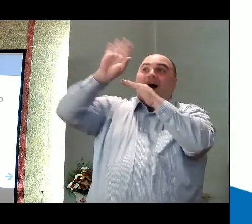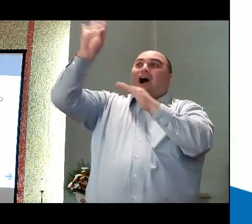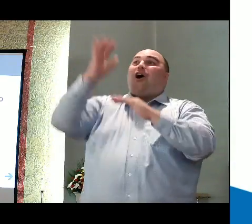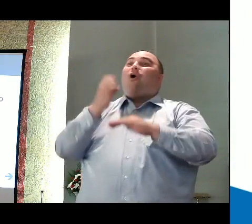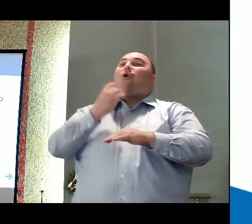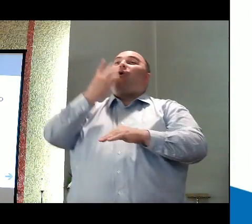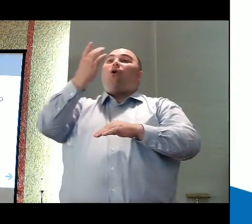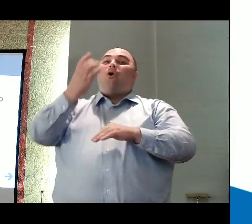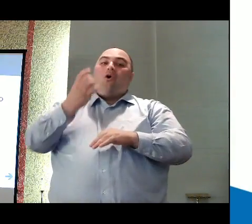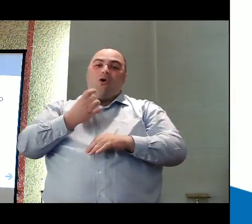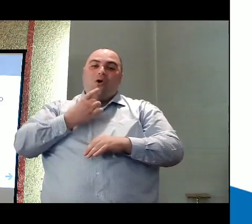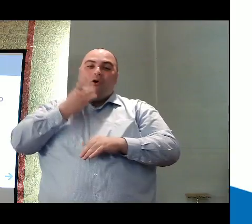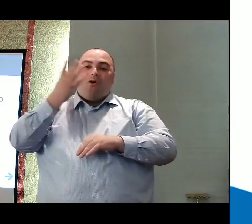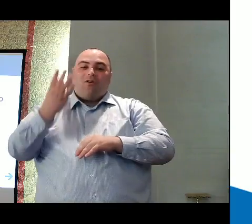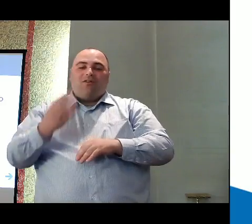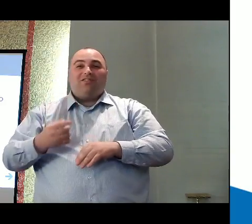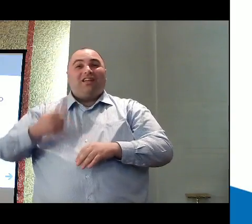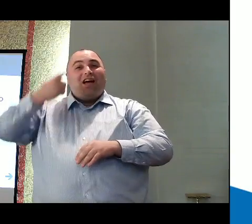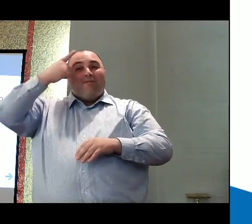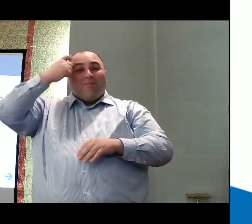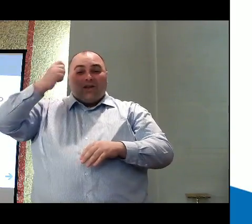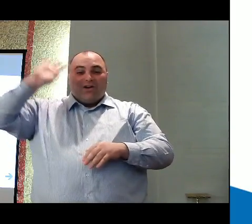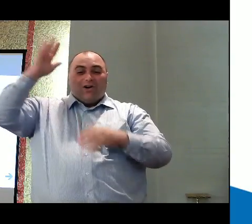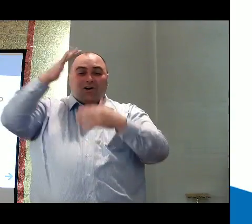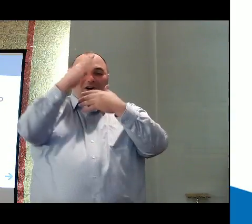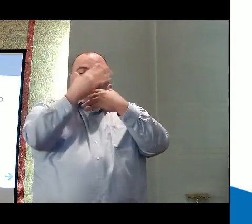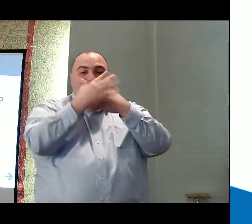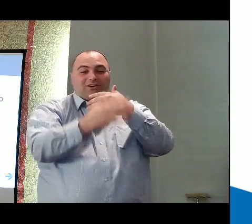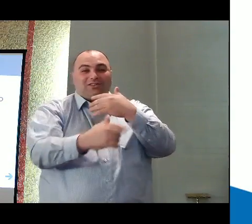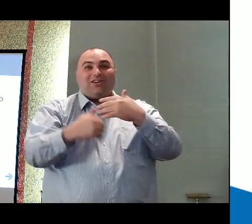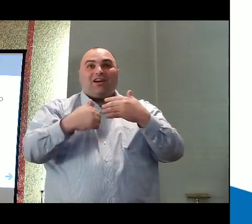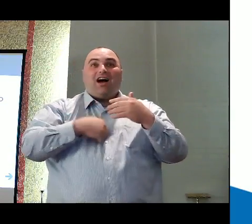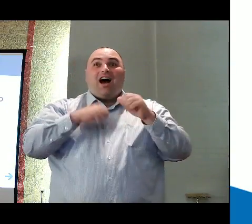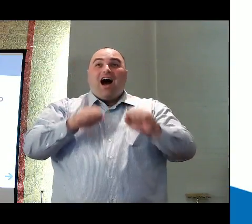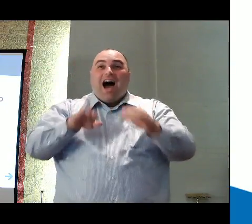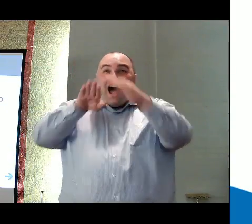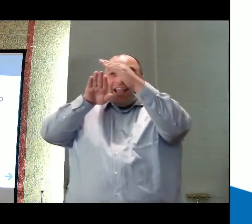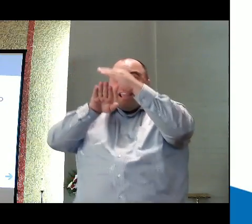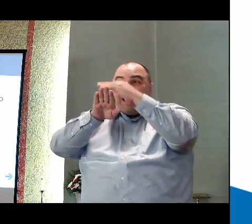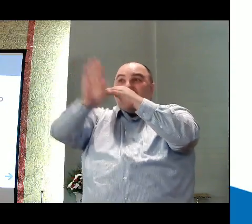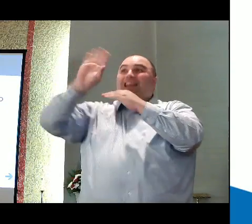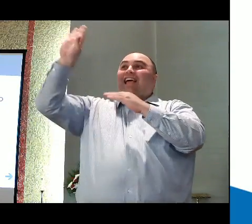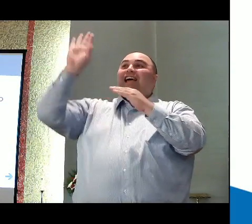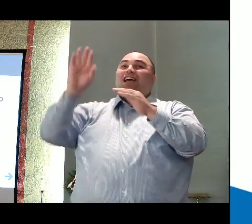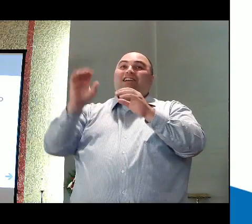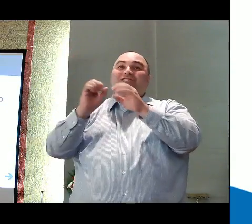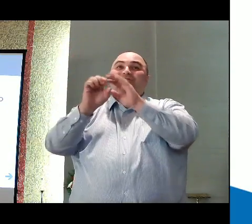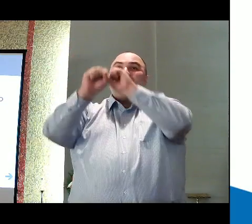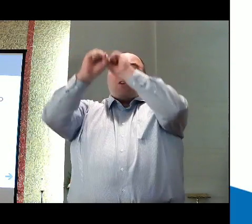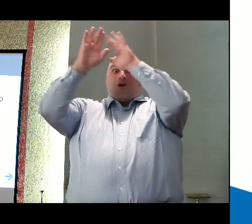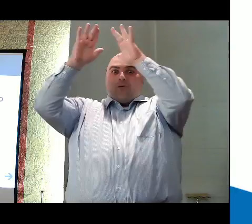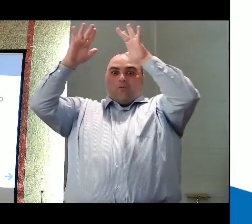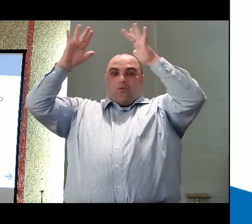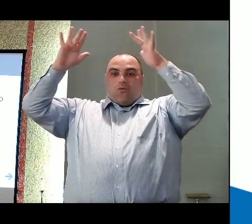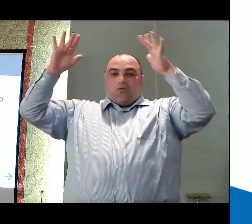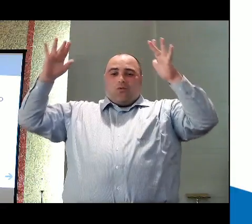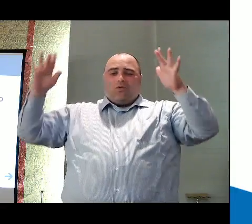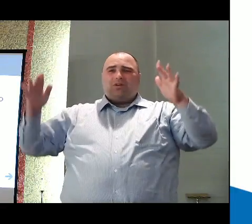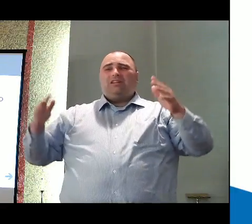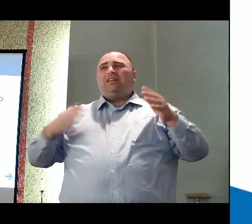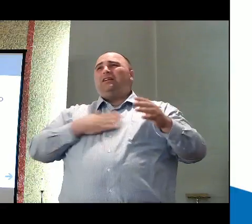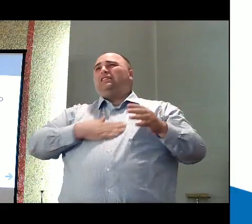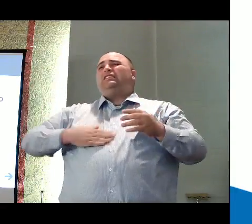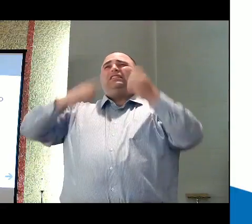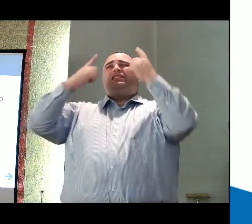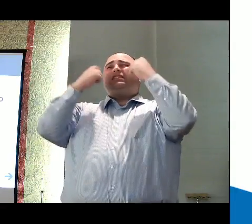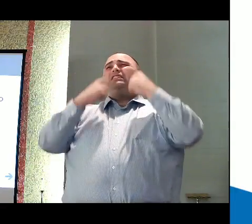shadows into your radiance. By the blood I may enter your